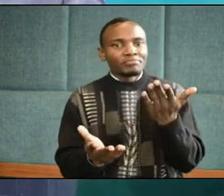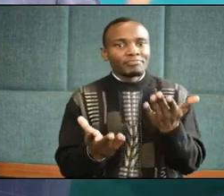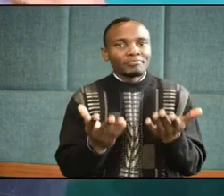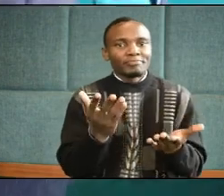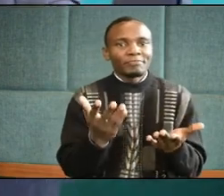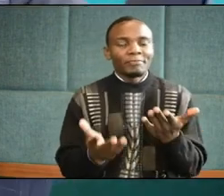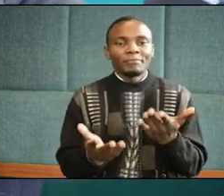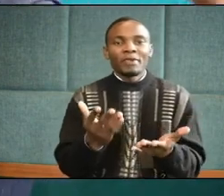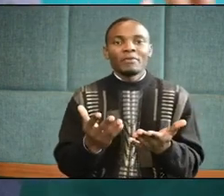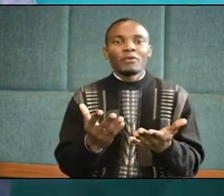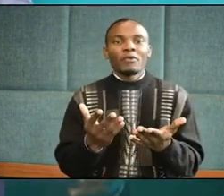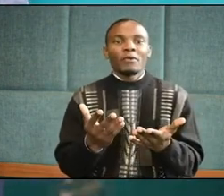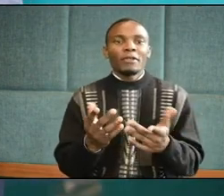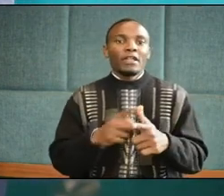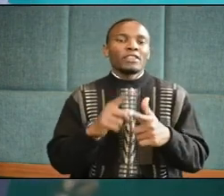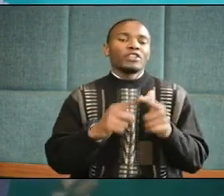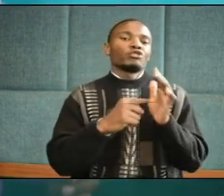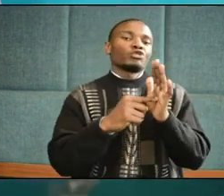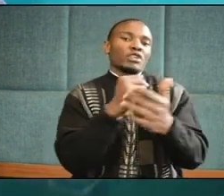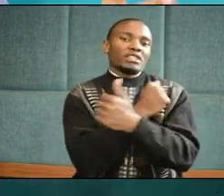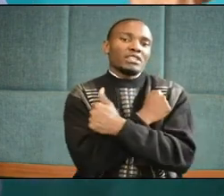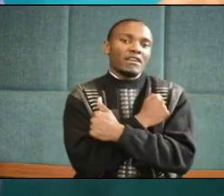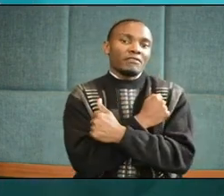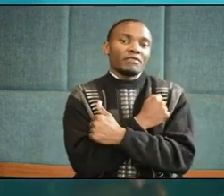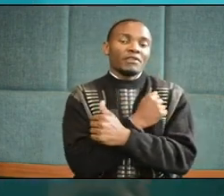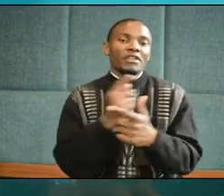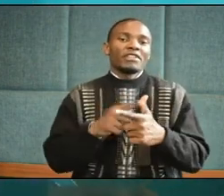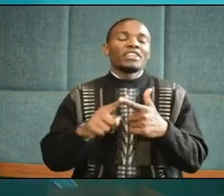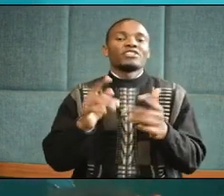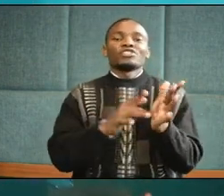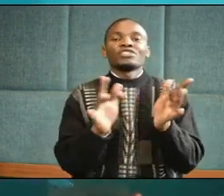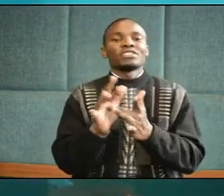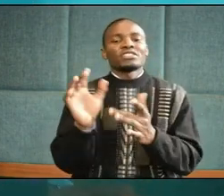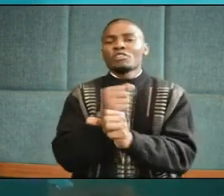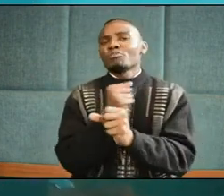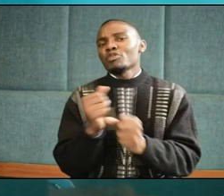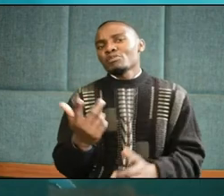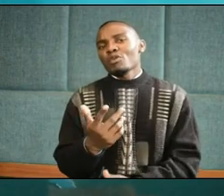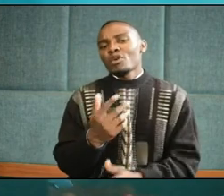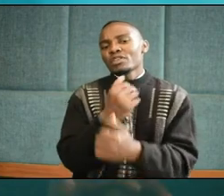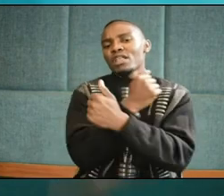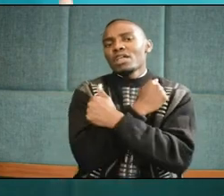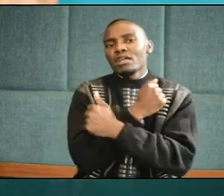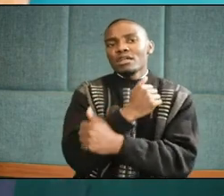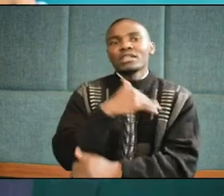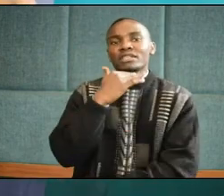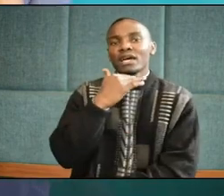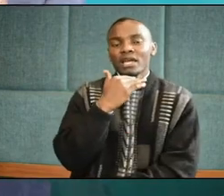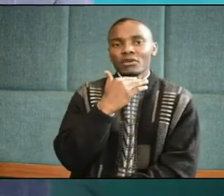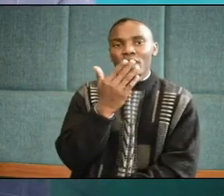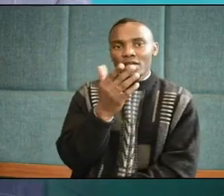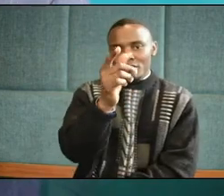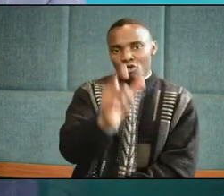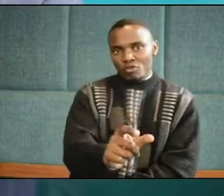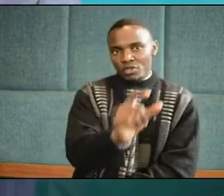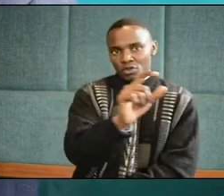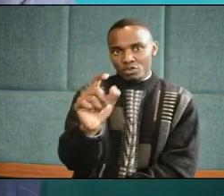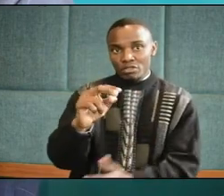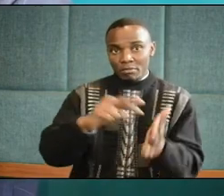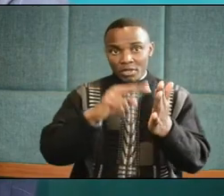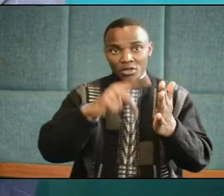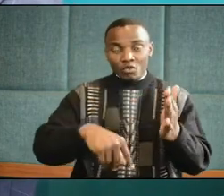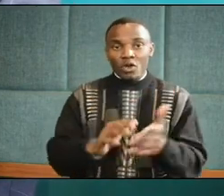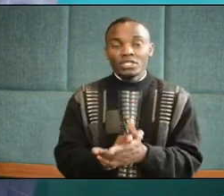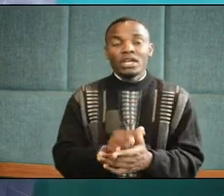coming to show us this love, and therefore he wouldn't have died on the cross. Therefore, it is a love